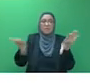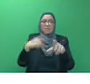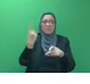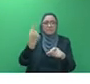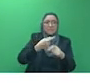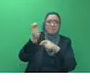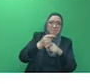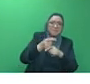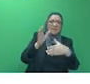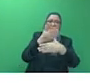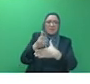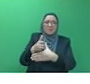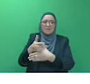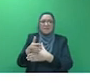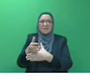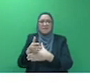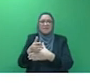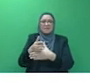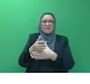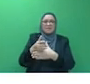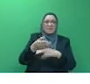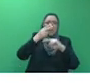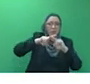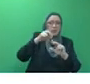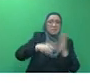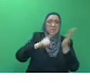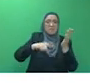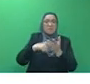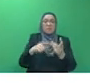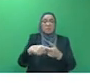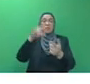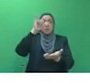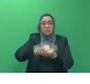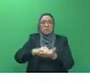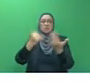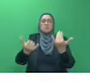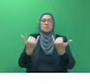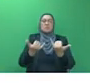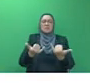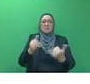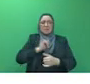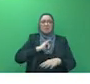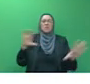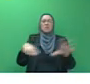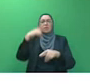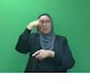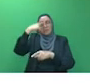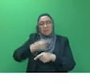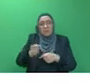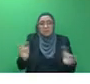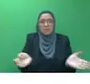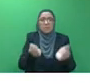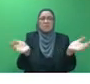moved into that niche um so i don't know what's gonna what's gonna happen moving forward because i think these companies realize